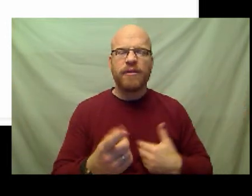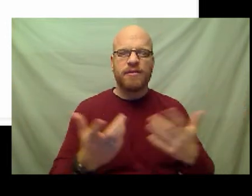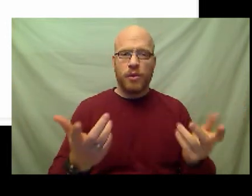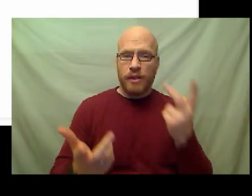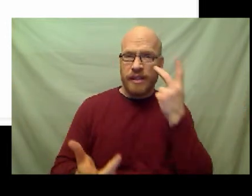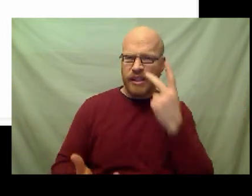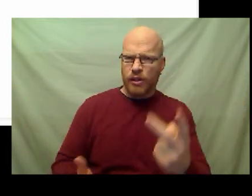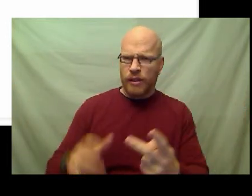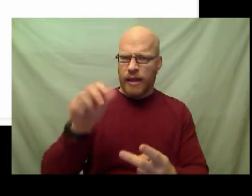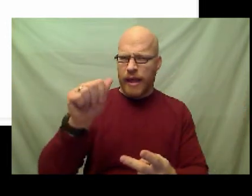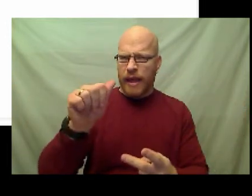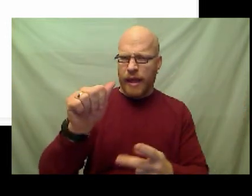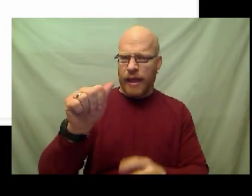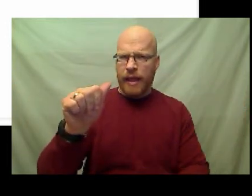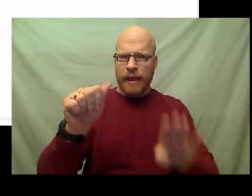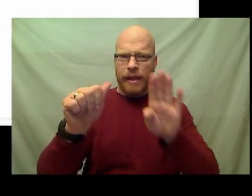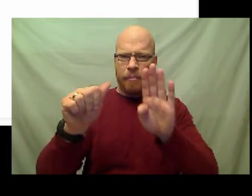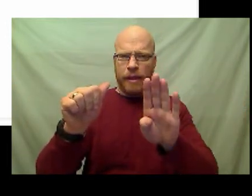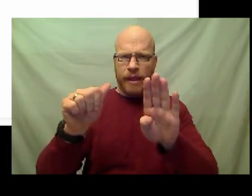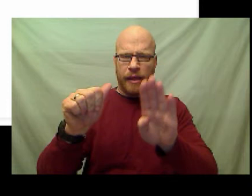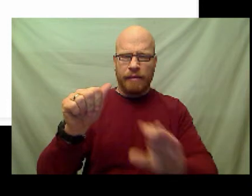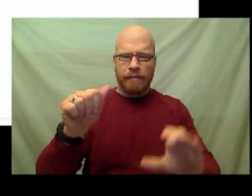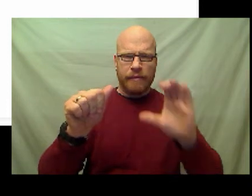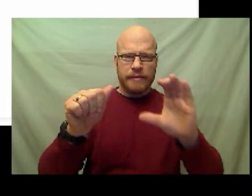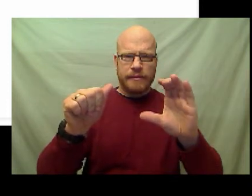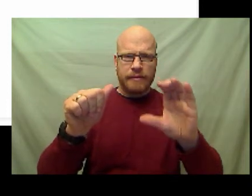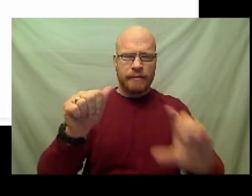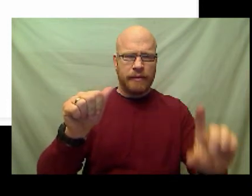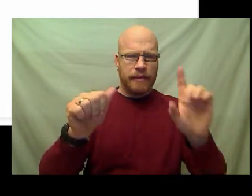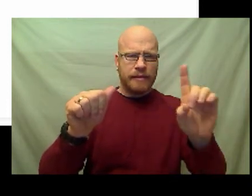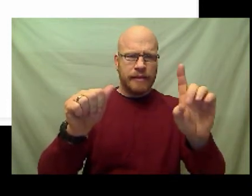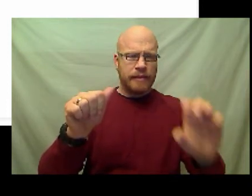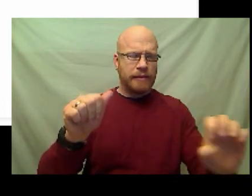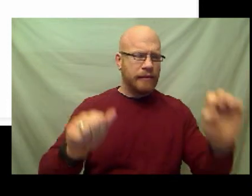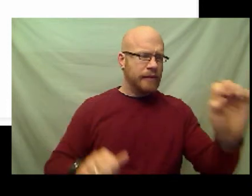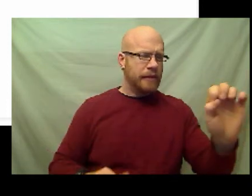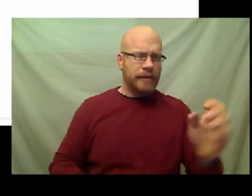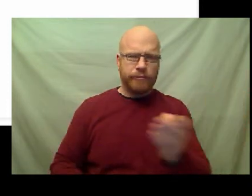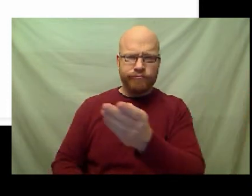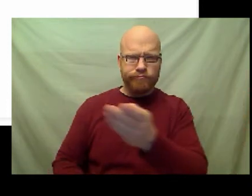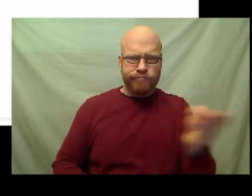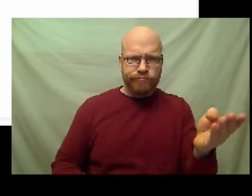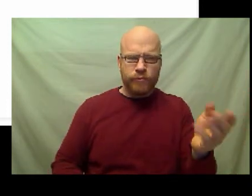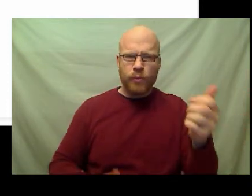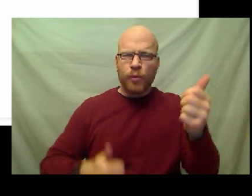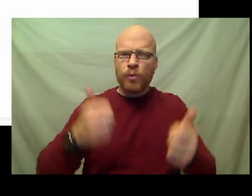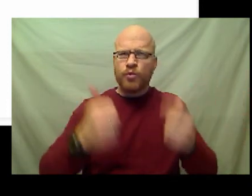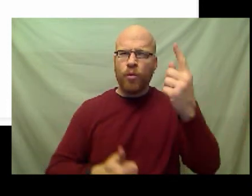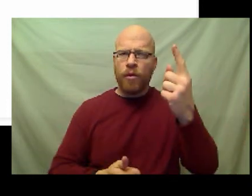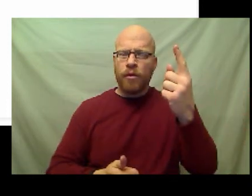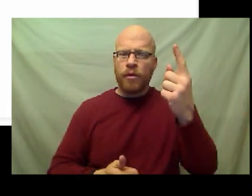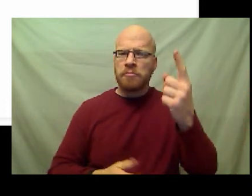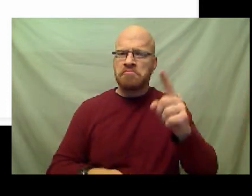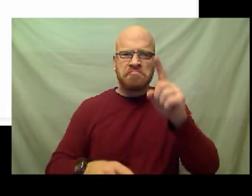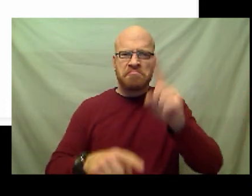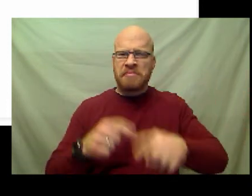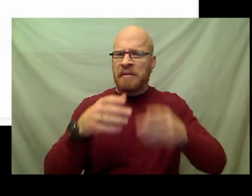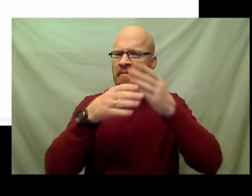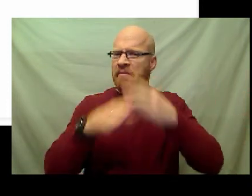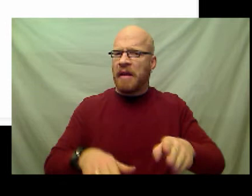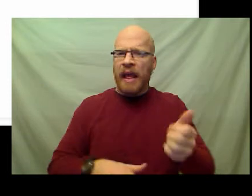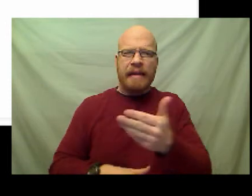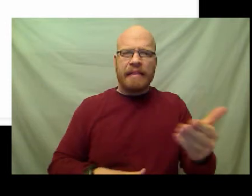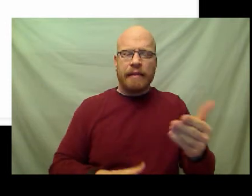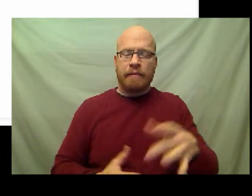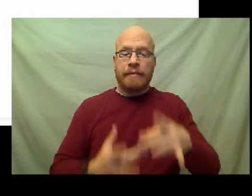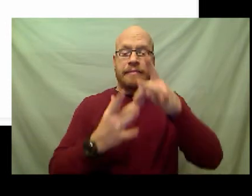look at our A, B, C, D, and E. Which of them cannot be divided by anything